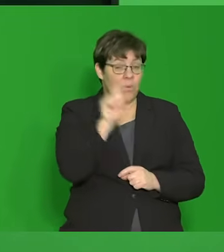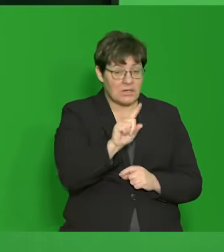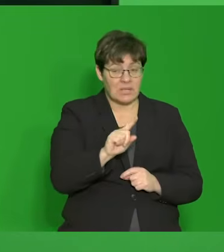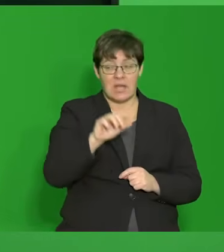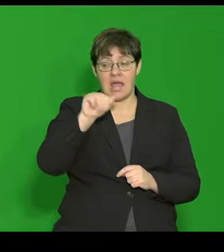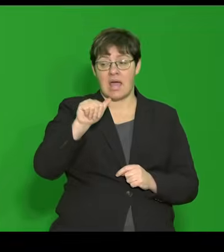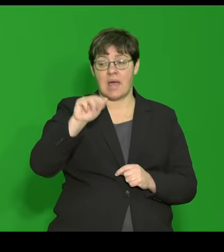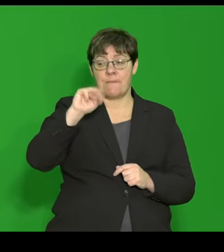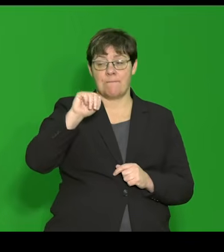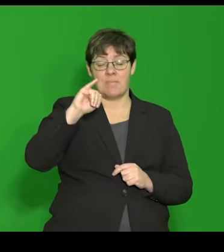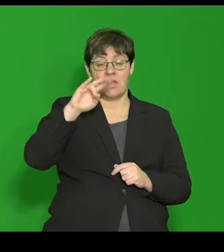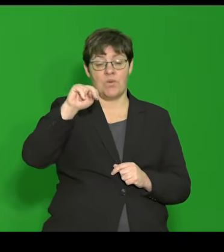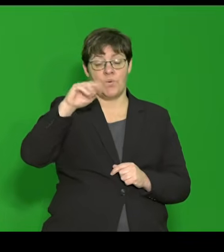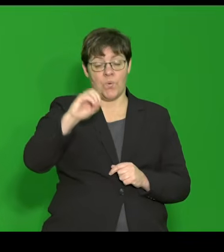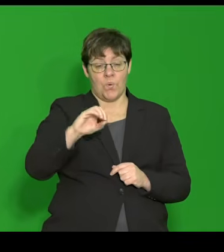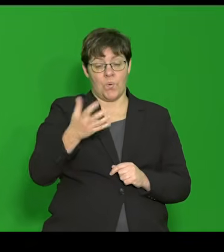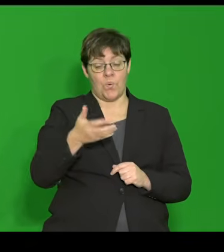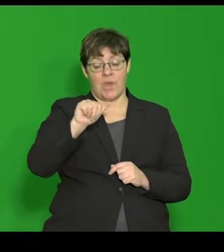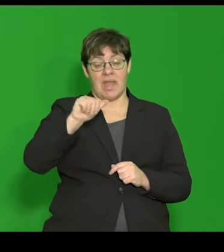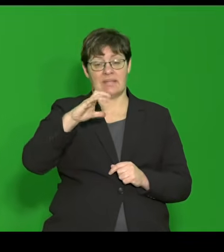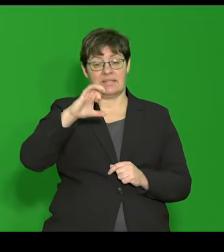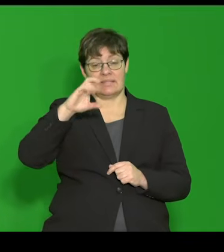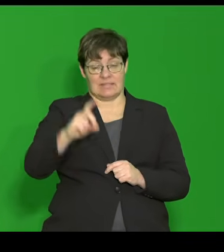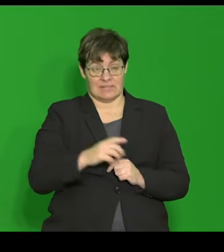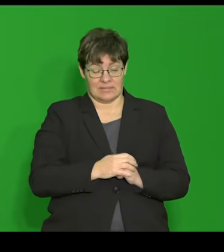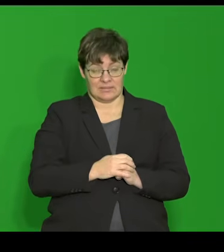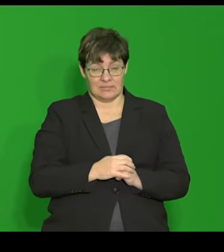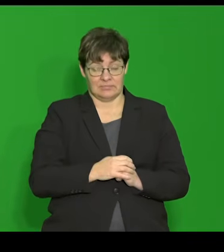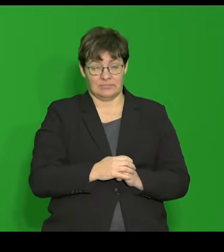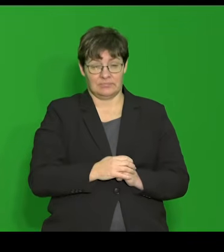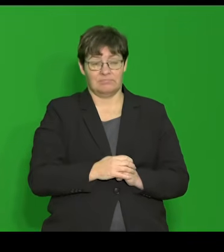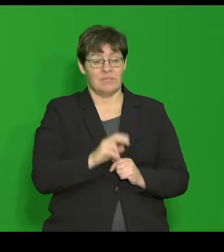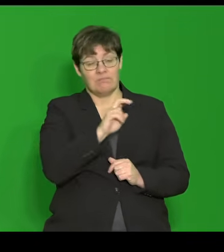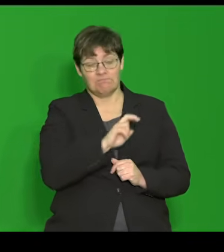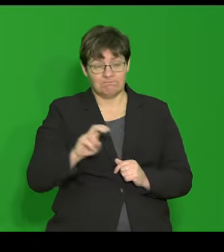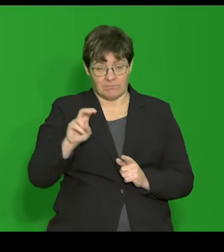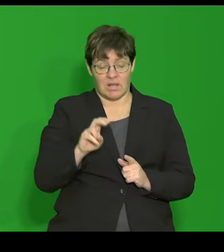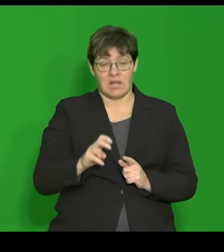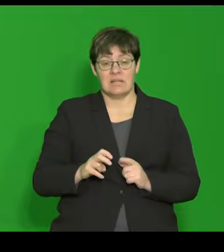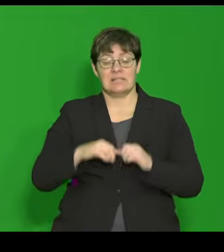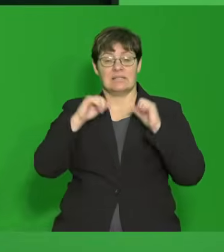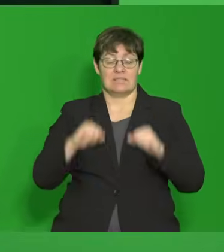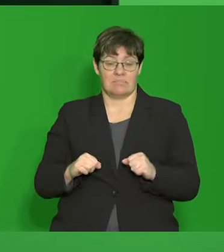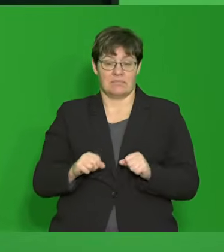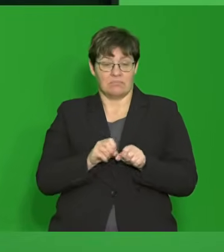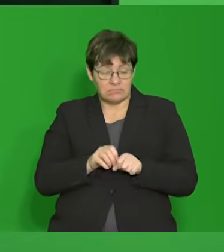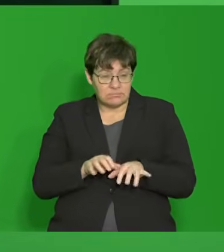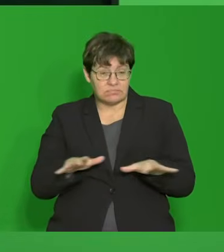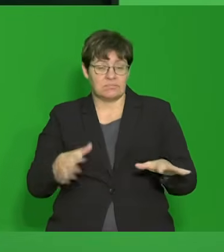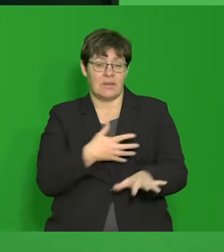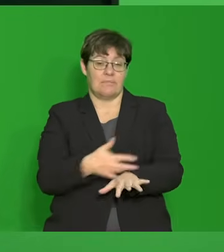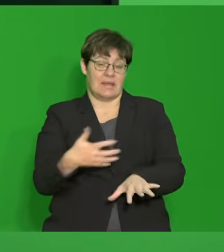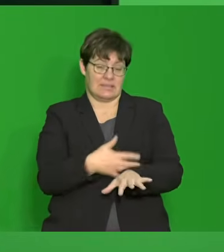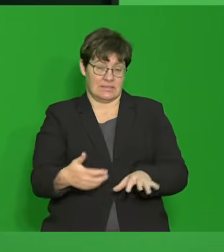molecules called amino acids. It is these amino acids that then travel along the digestive system, absorbed